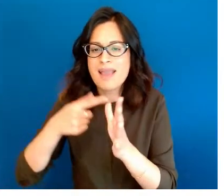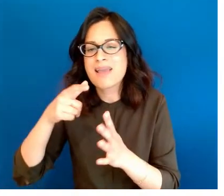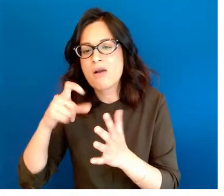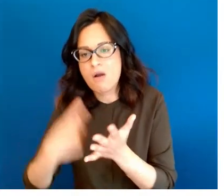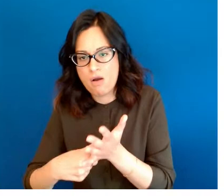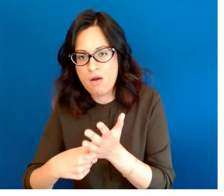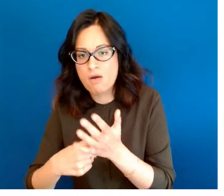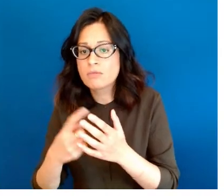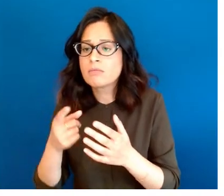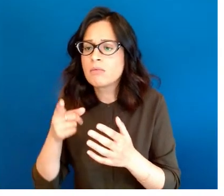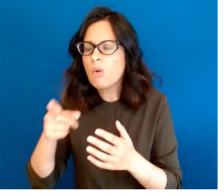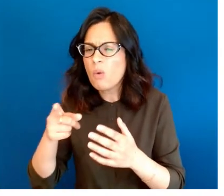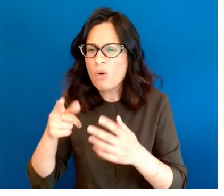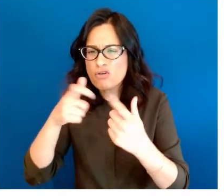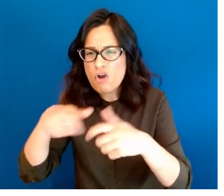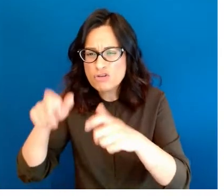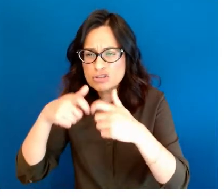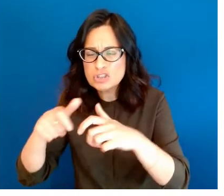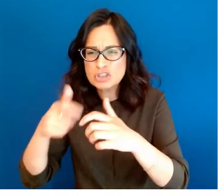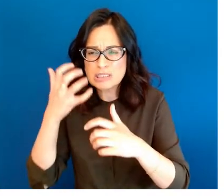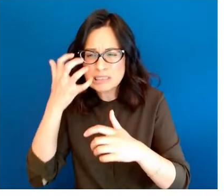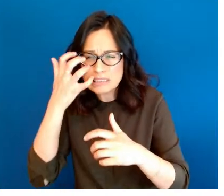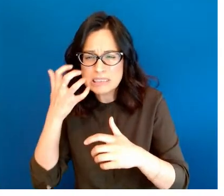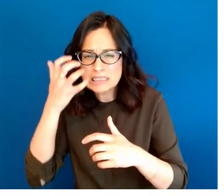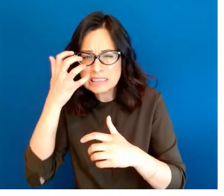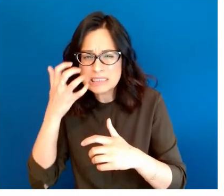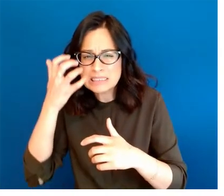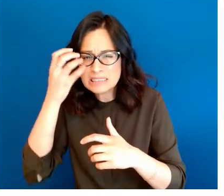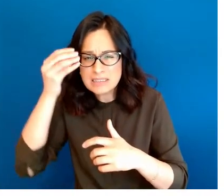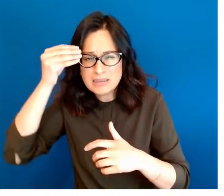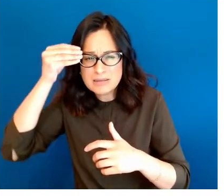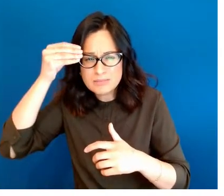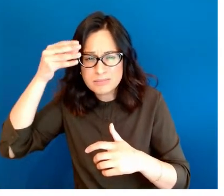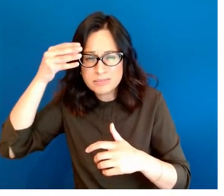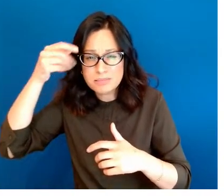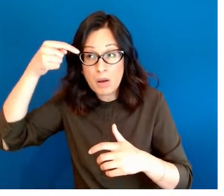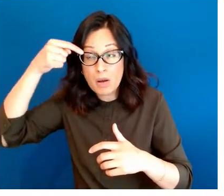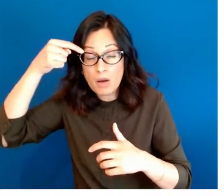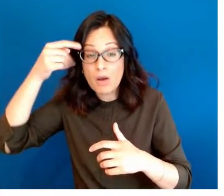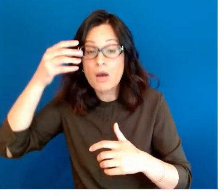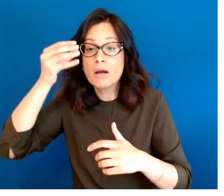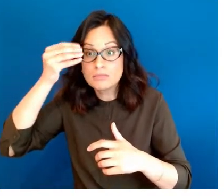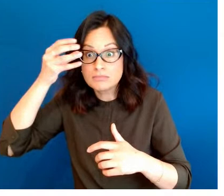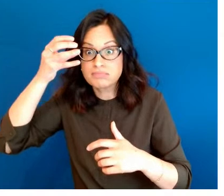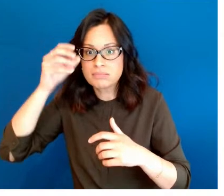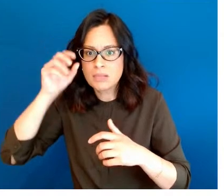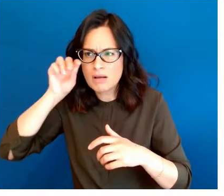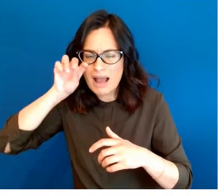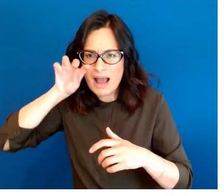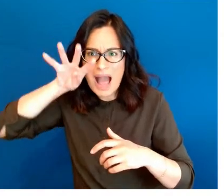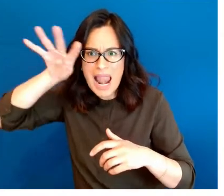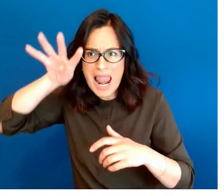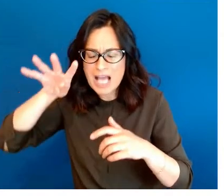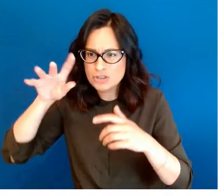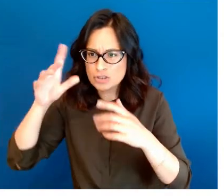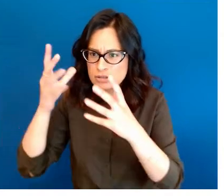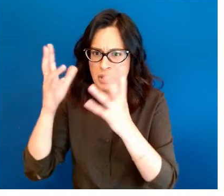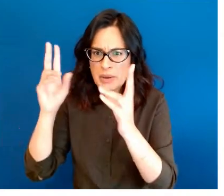constant rubbing, and they can sometimes have sparse eyelashes because they are rubbing out their eyelashes.